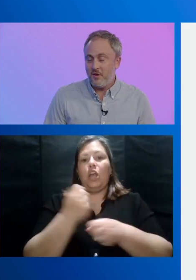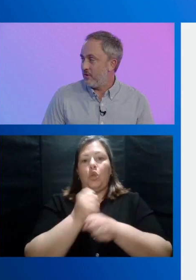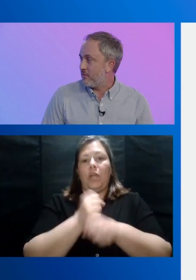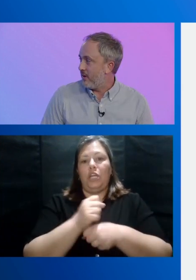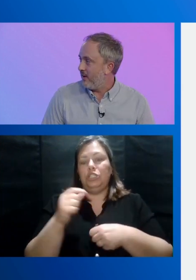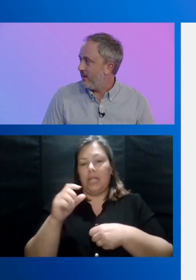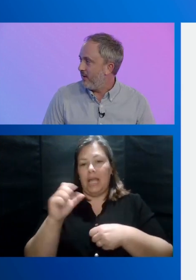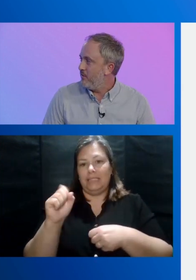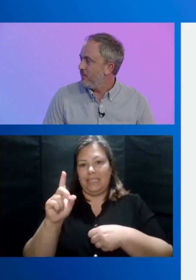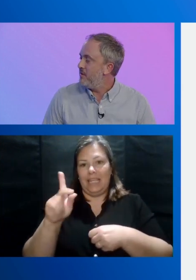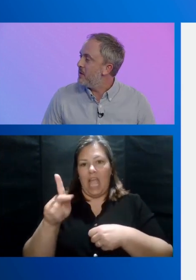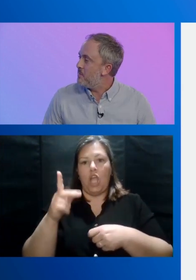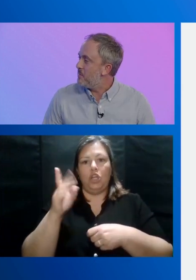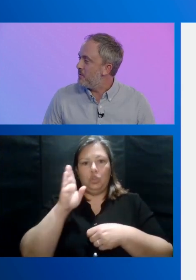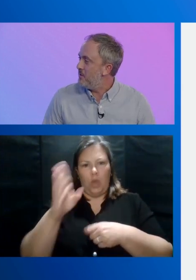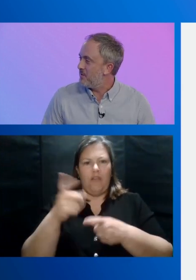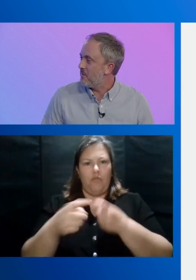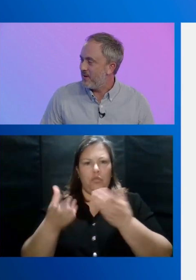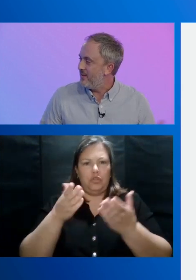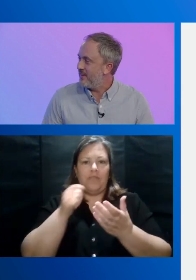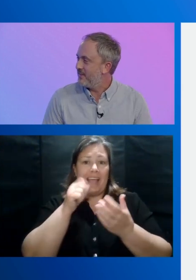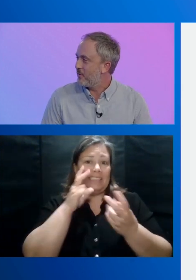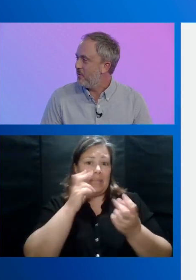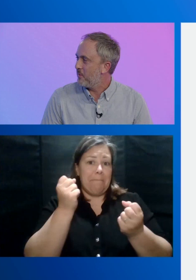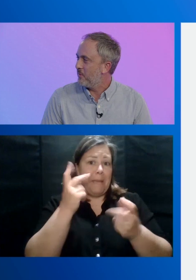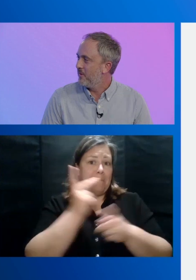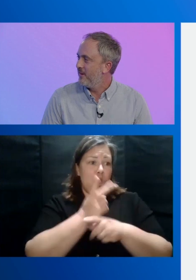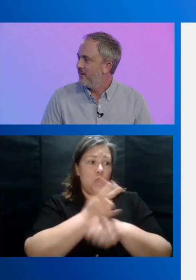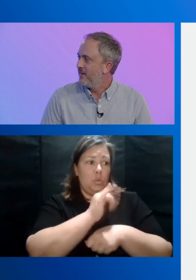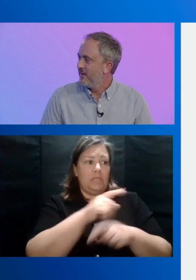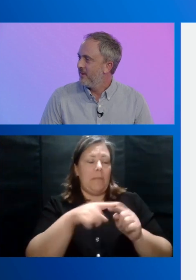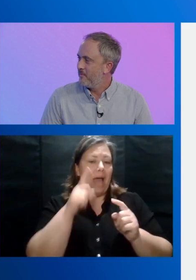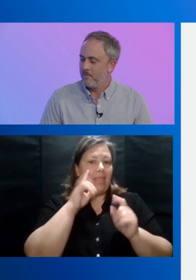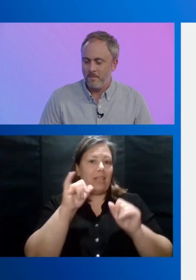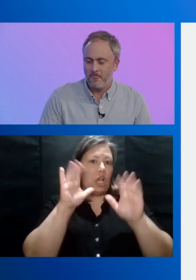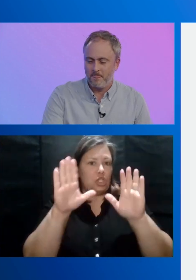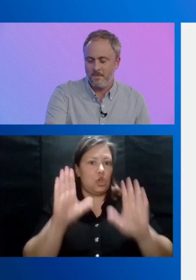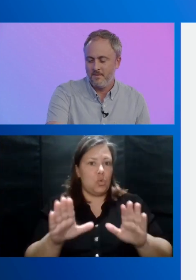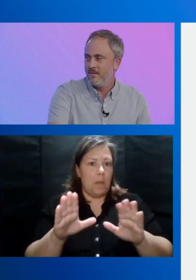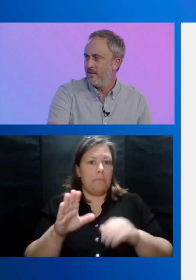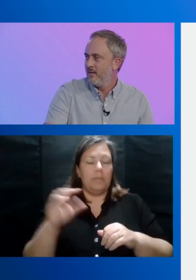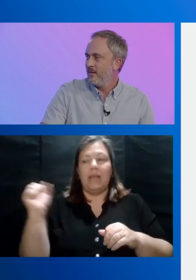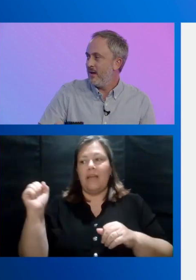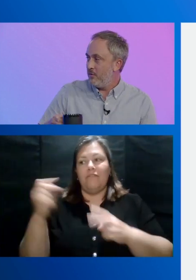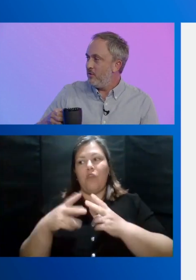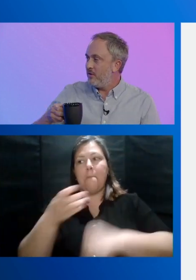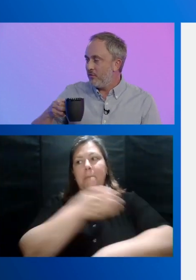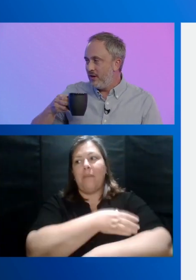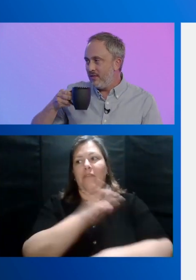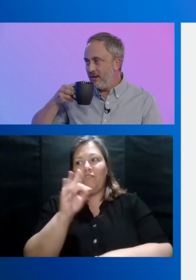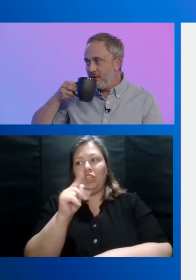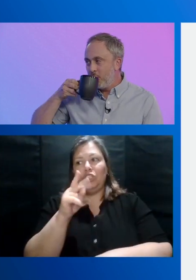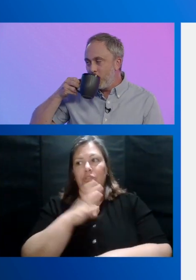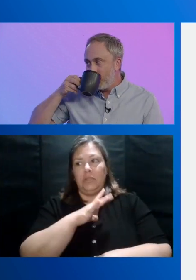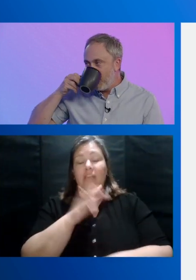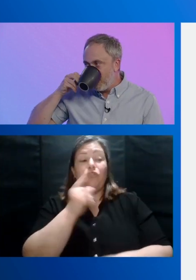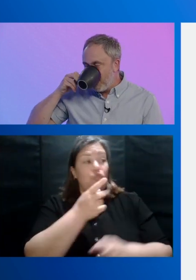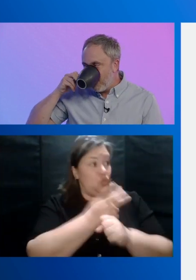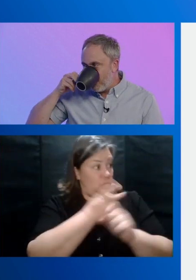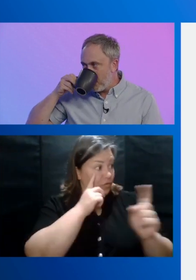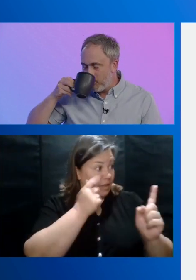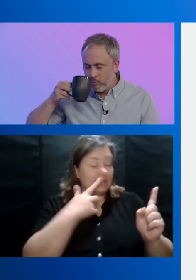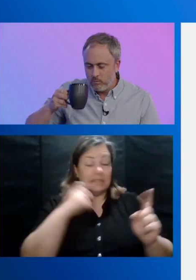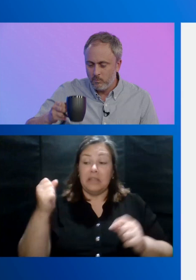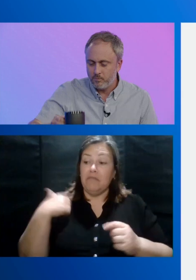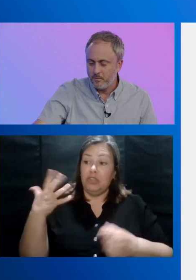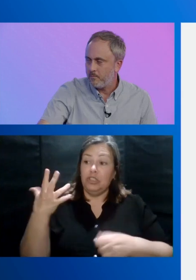the service, right? I've not seen many people use it, but I think it's incredible. Yeah, it's a powerful, very powerful feature. Yeah, have you used it for anything? I have. Yeah,